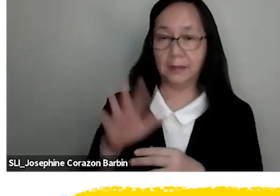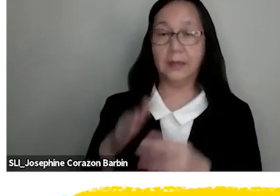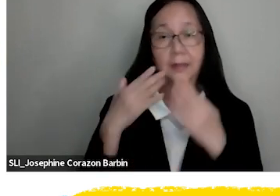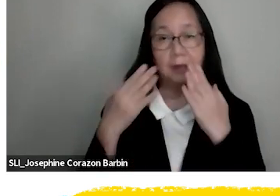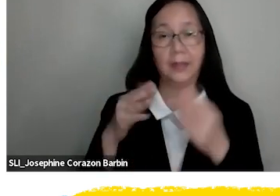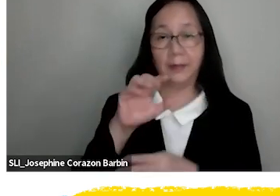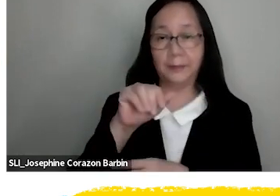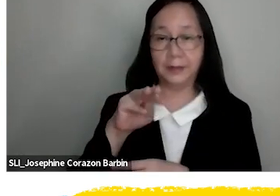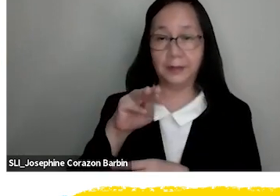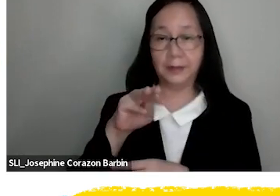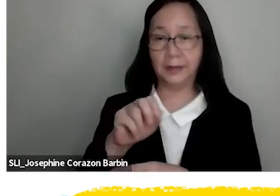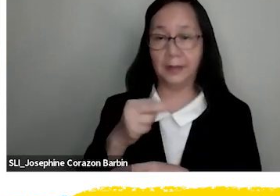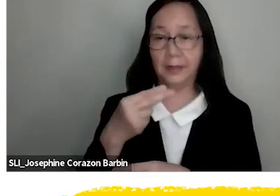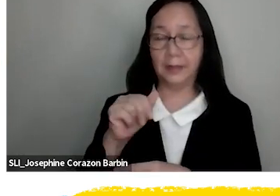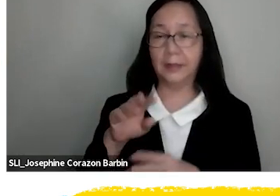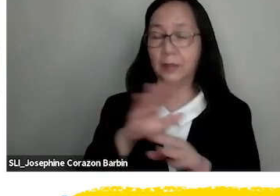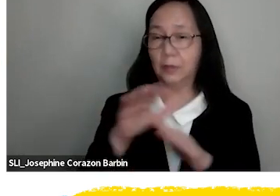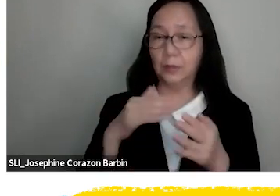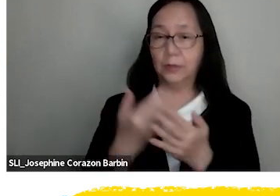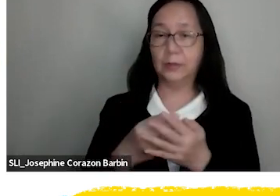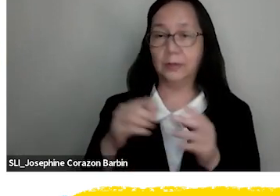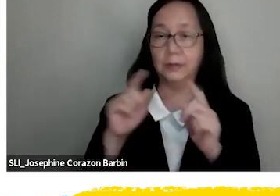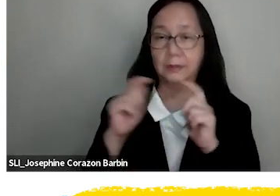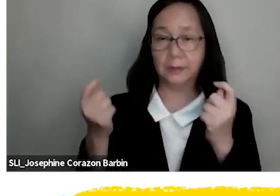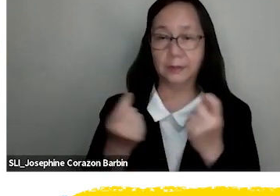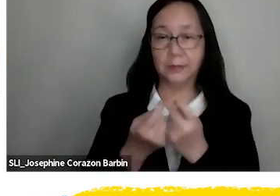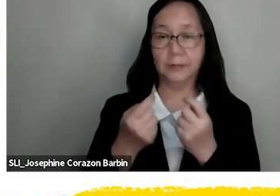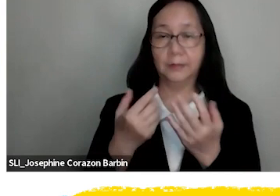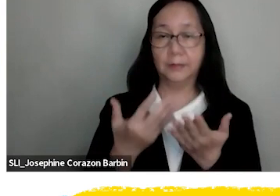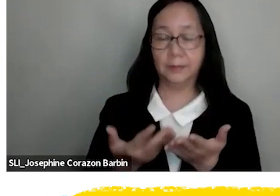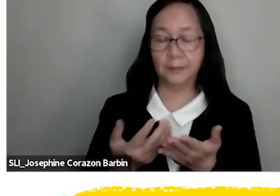all the team, of which I'm very acquainted with,